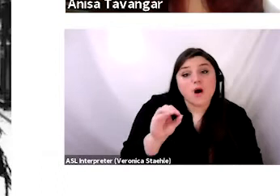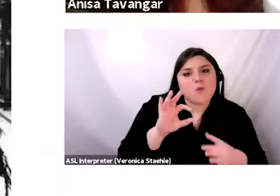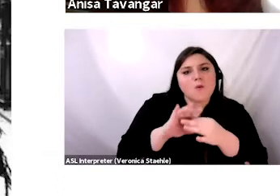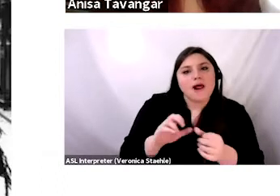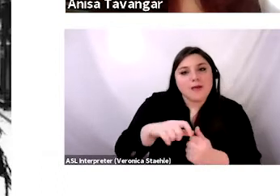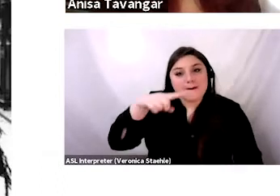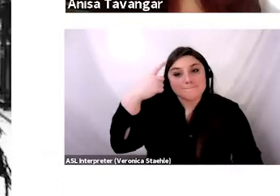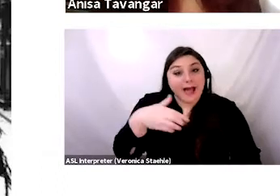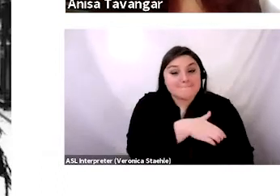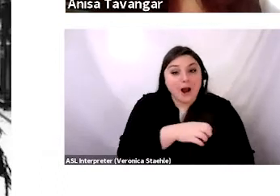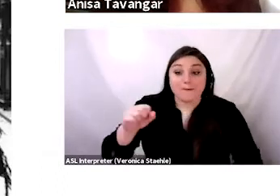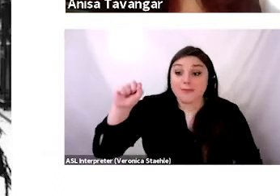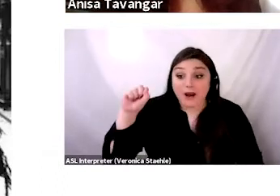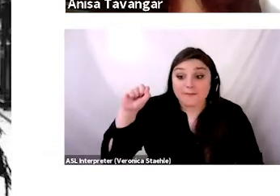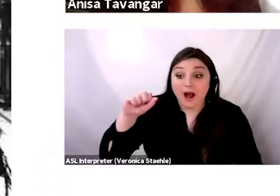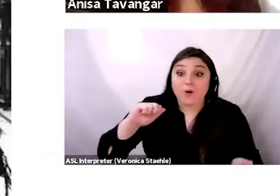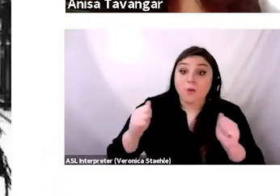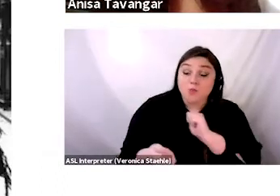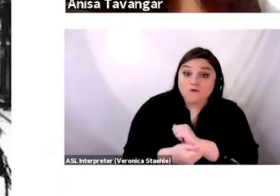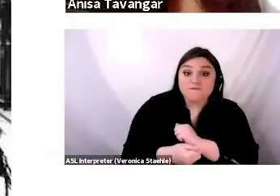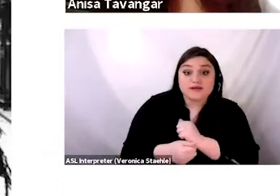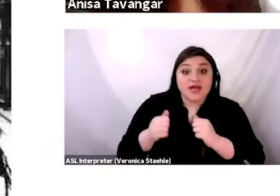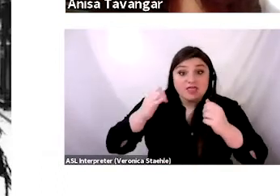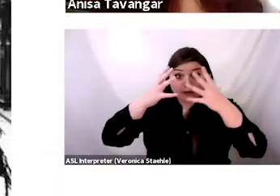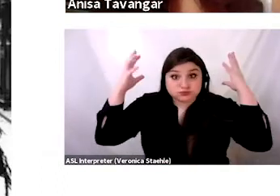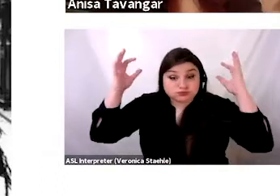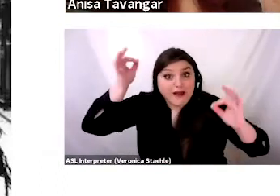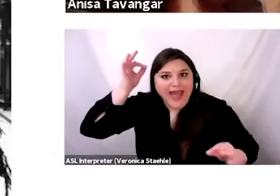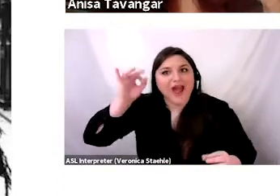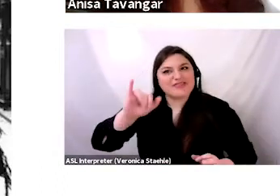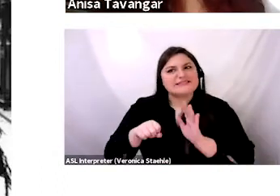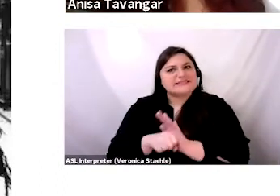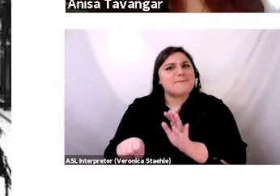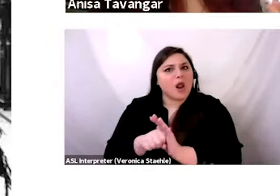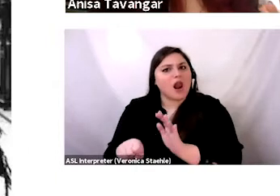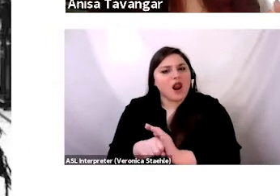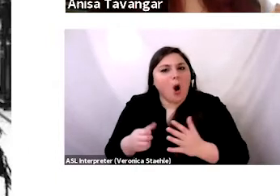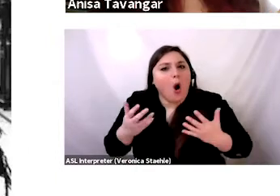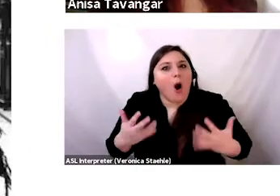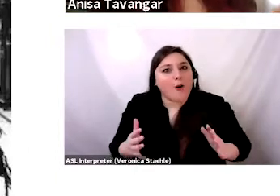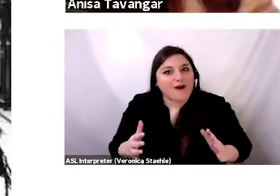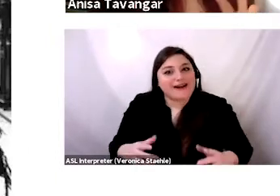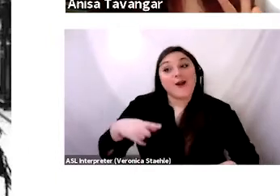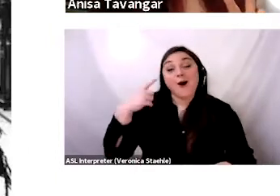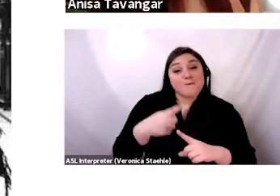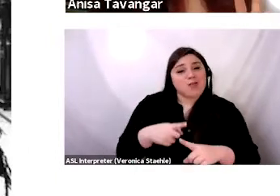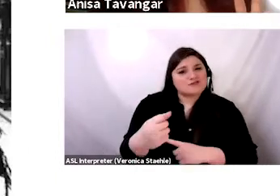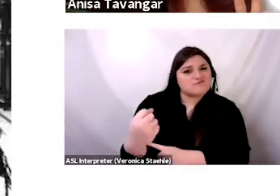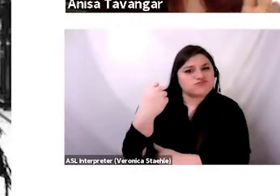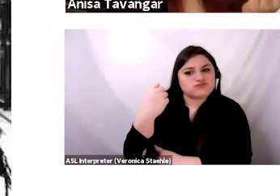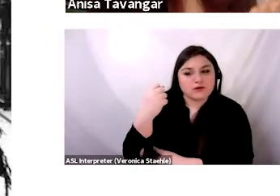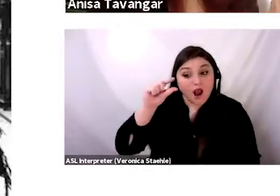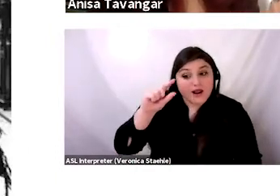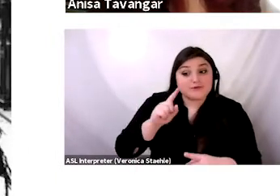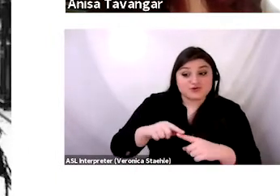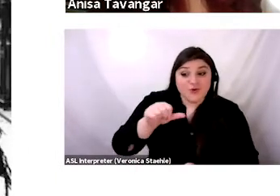powerful that is, as a sort of something that symbolizes something to somebody else, but also a rejection of this